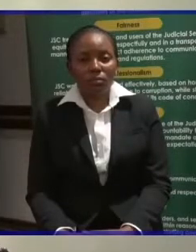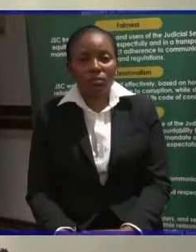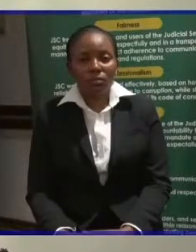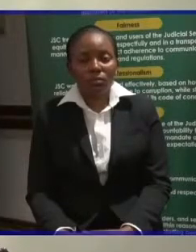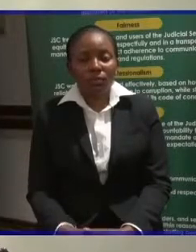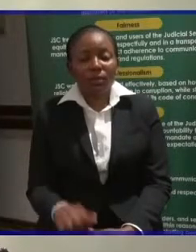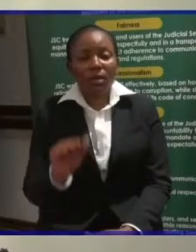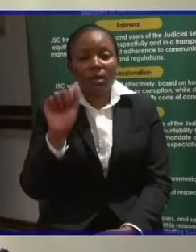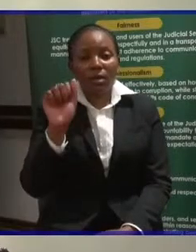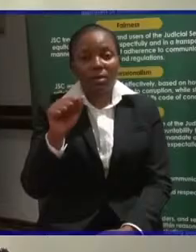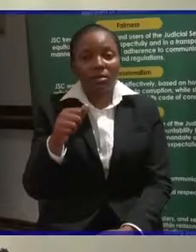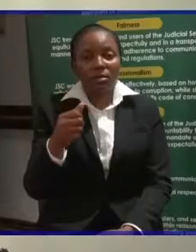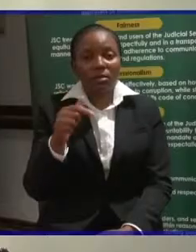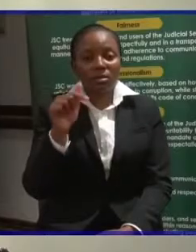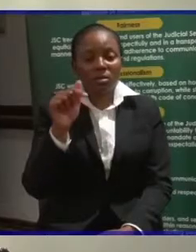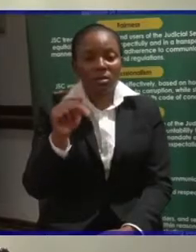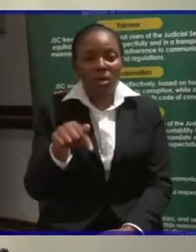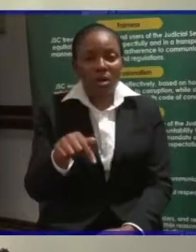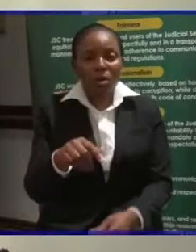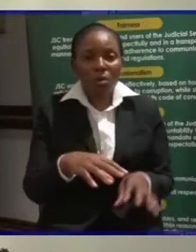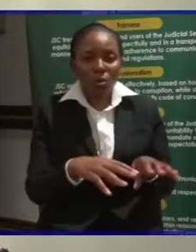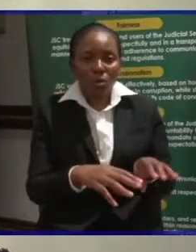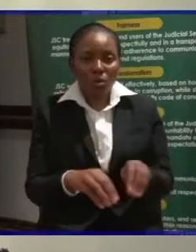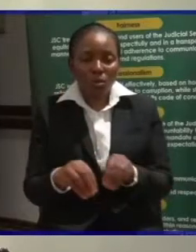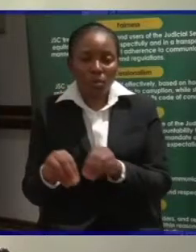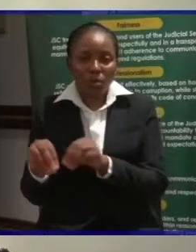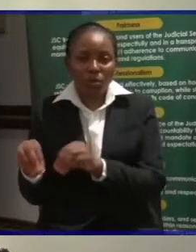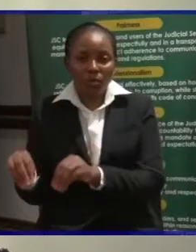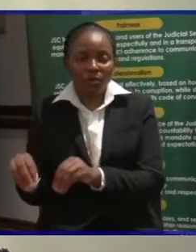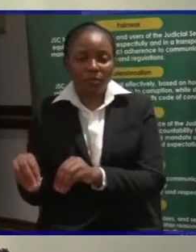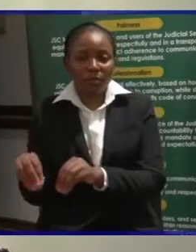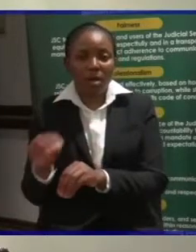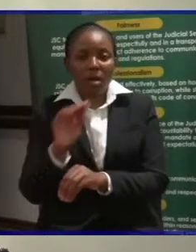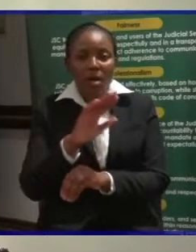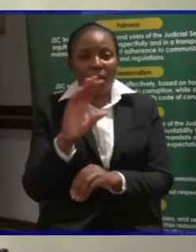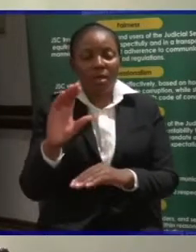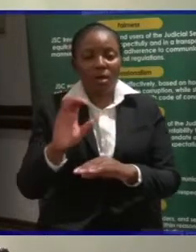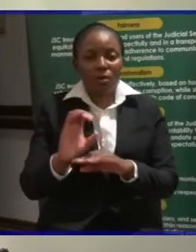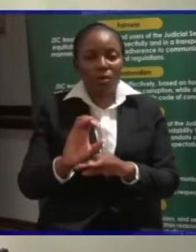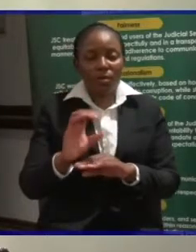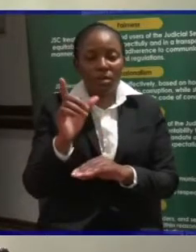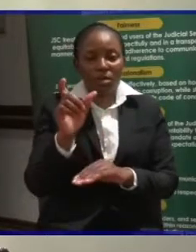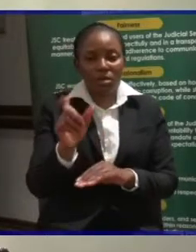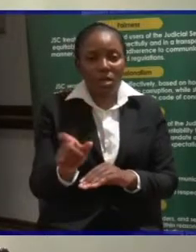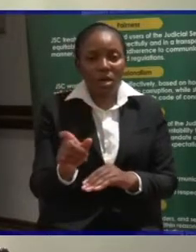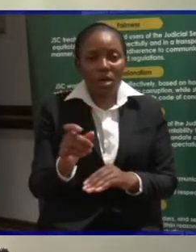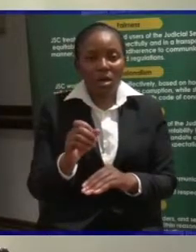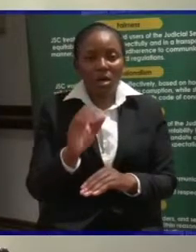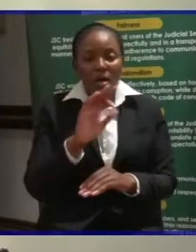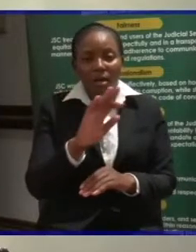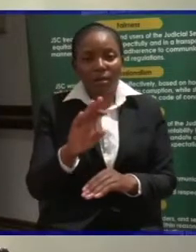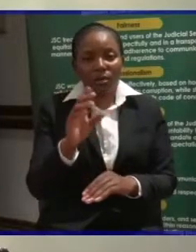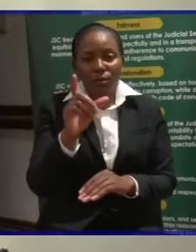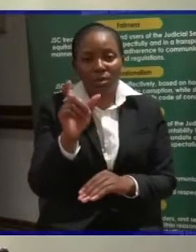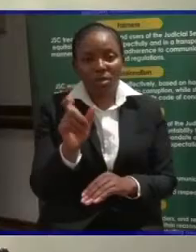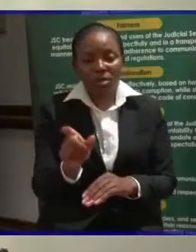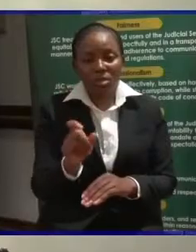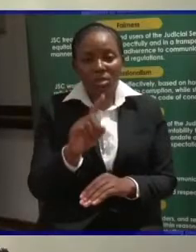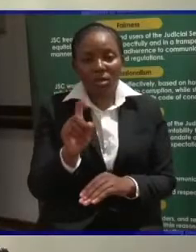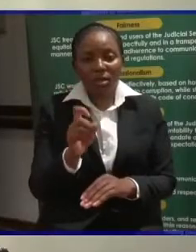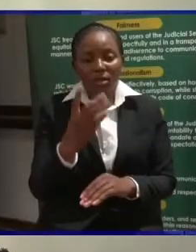you. Yes, I'll now pass you over to the other commissioners for further questions if they